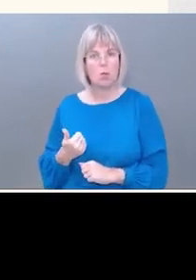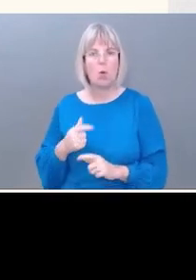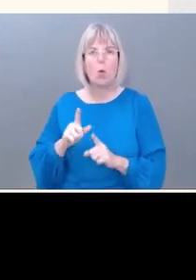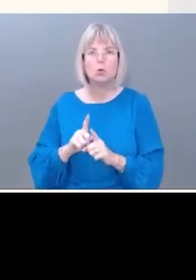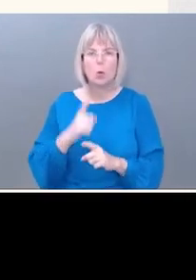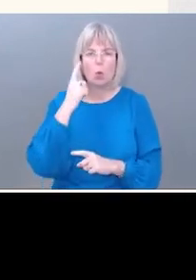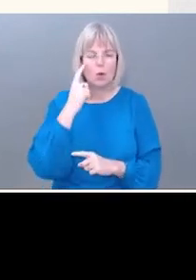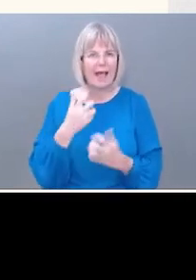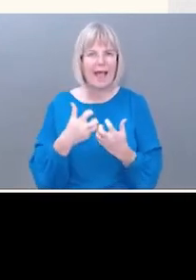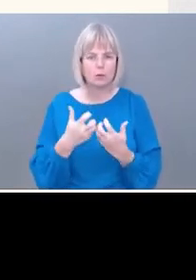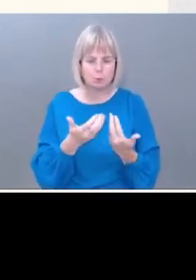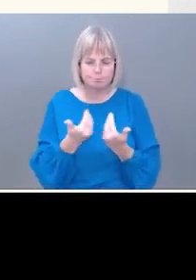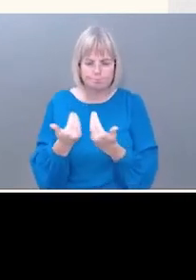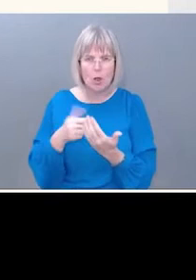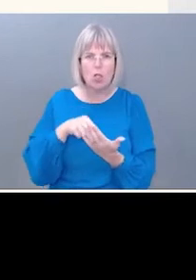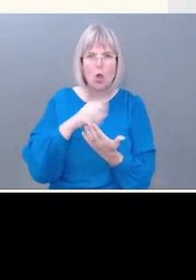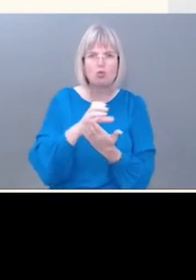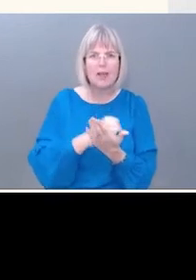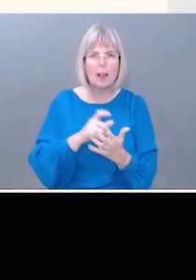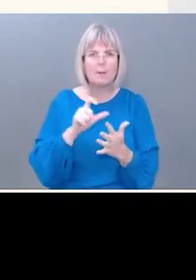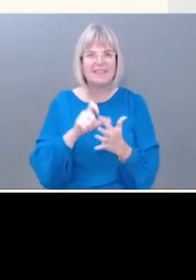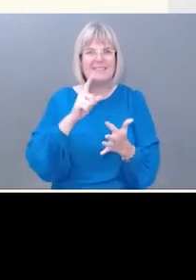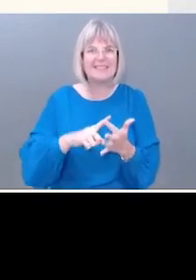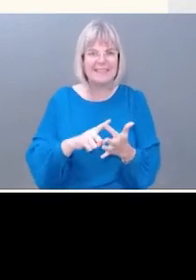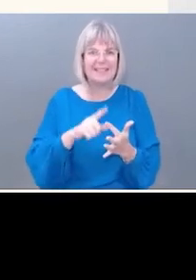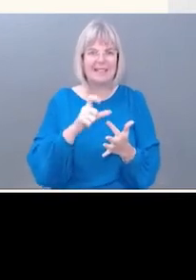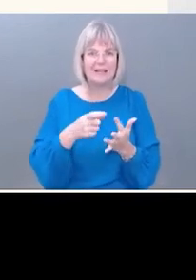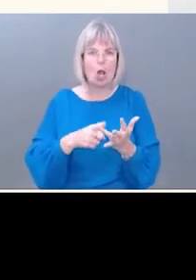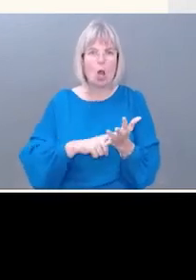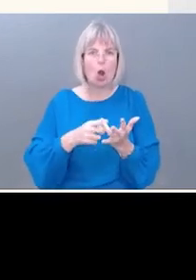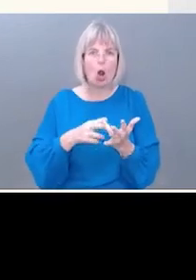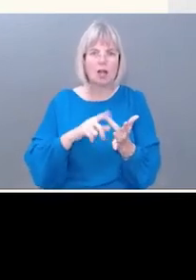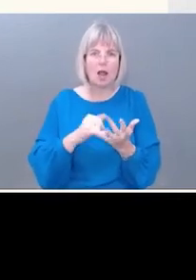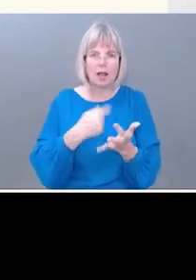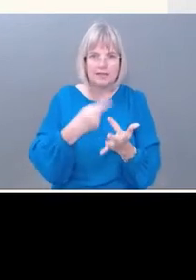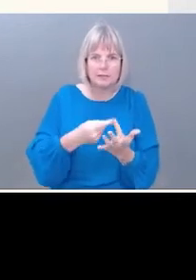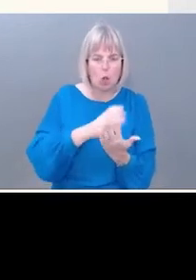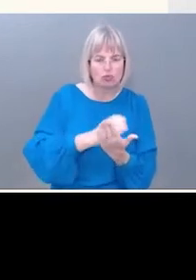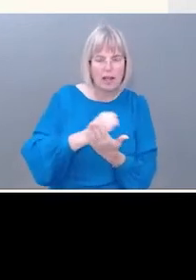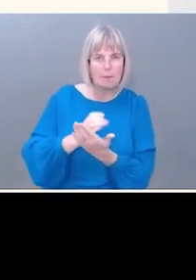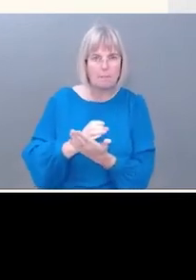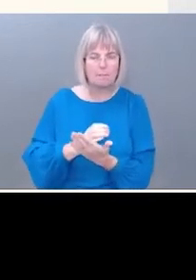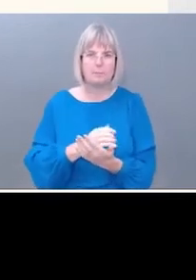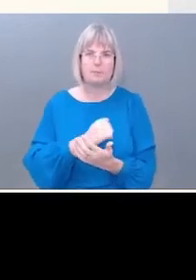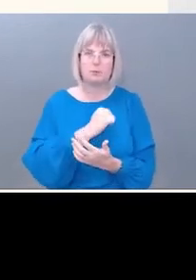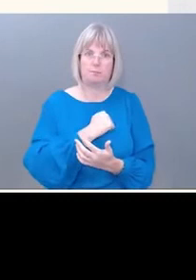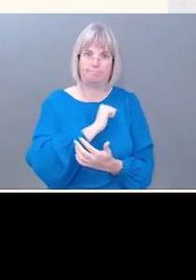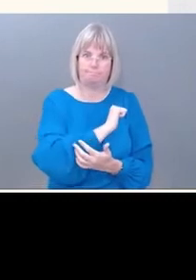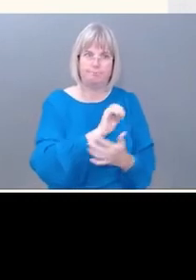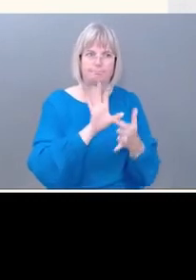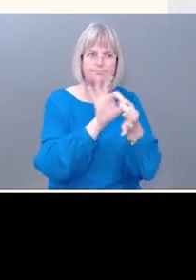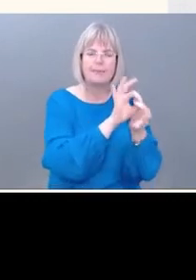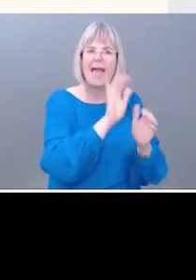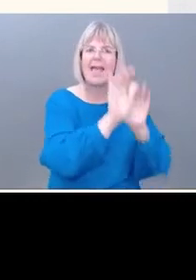So we've had our module leads work through, liaise with our external lecturers to think about